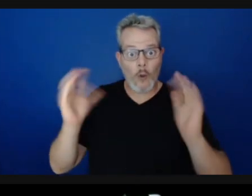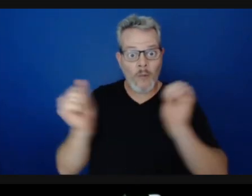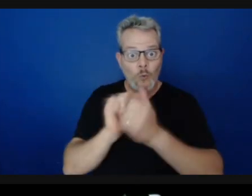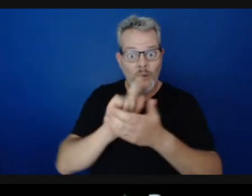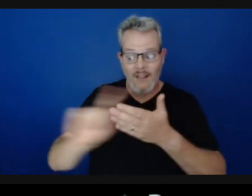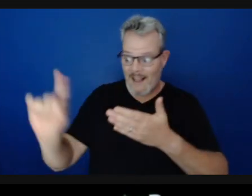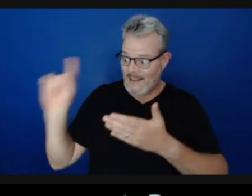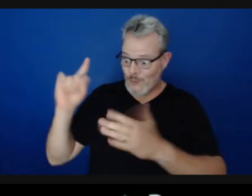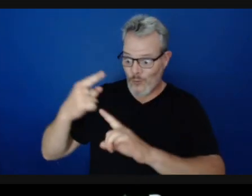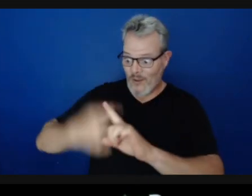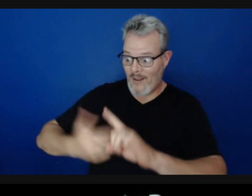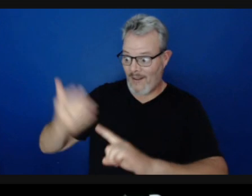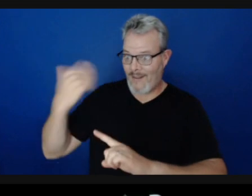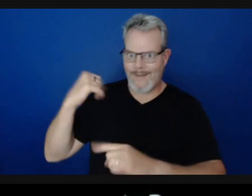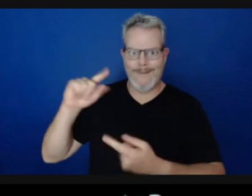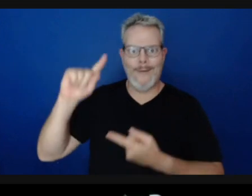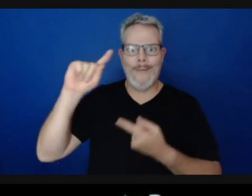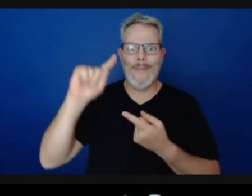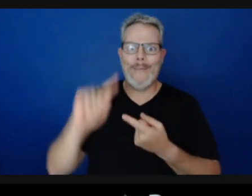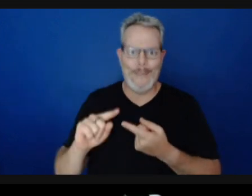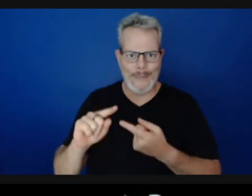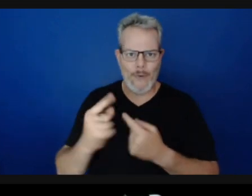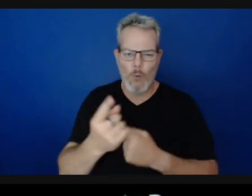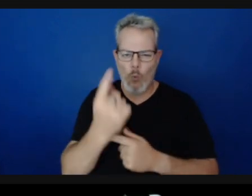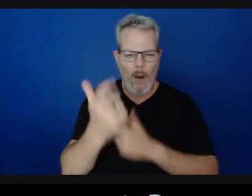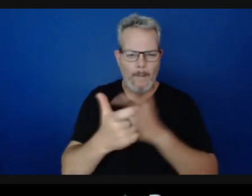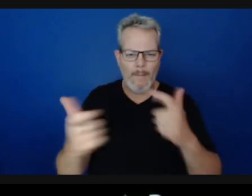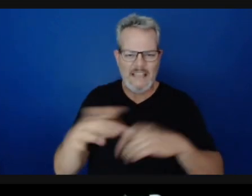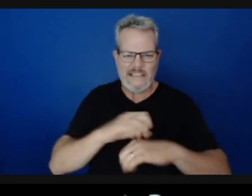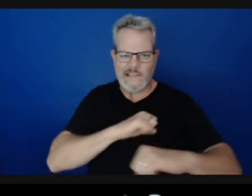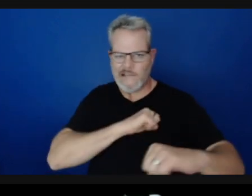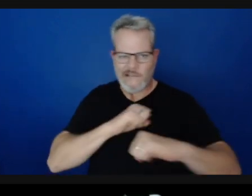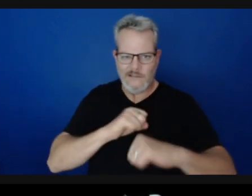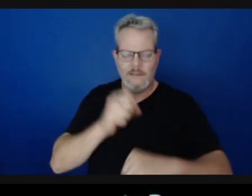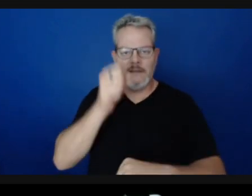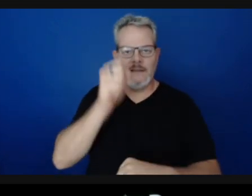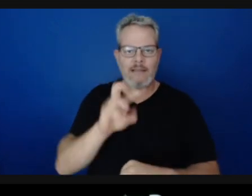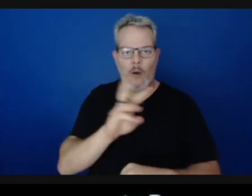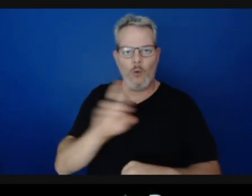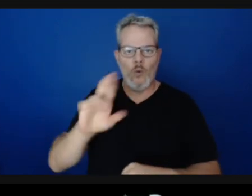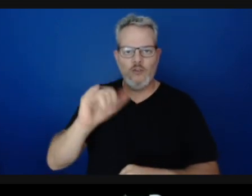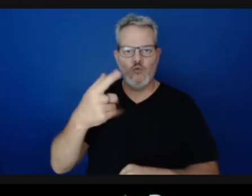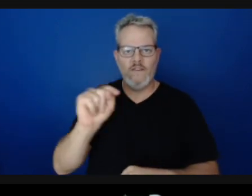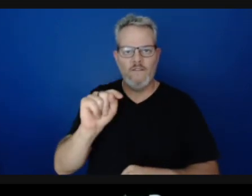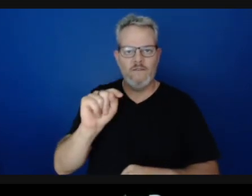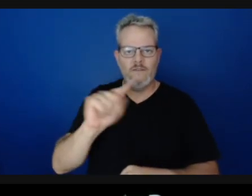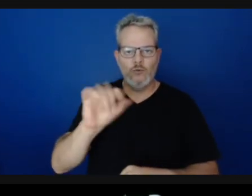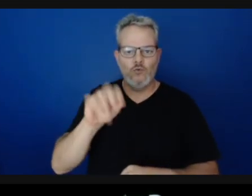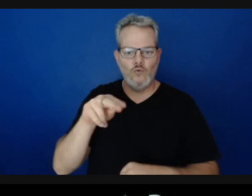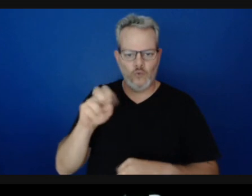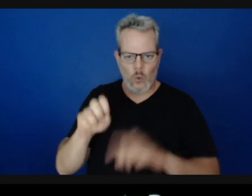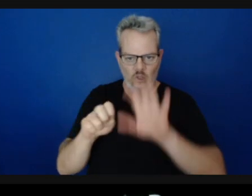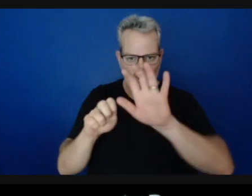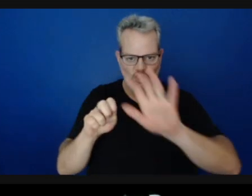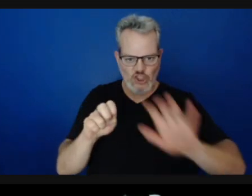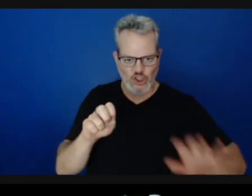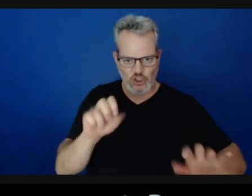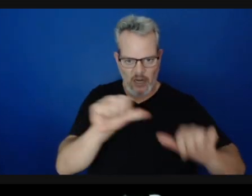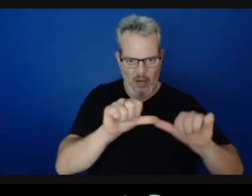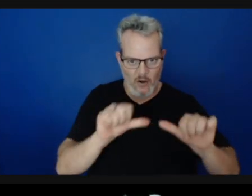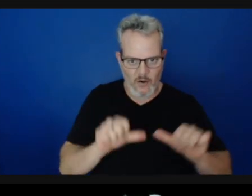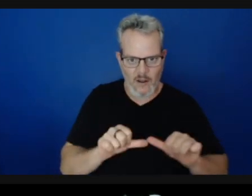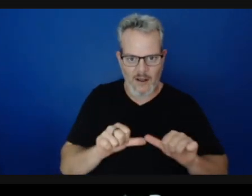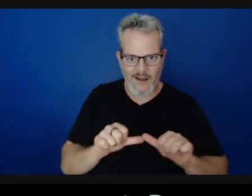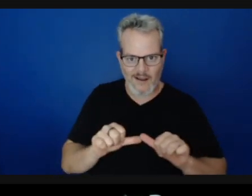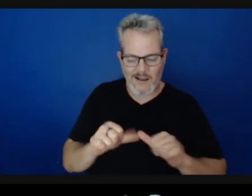as a month before when a big intrusion moved down the southwest rift zone, all through here. This is the last week of earthquakes